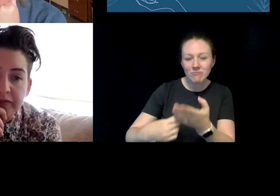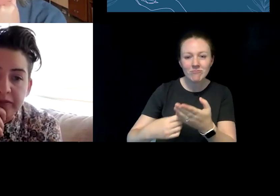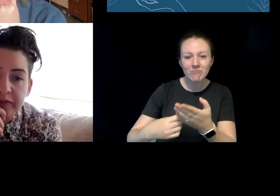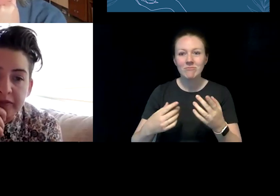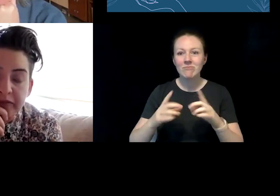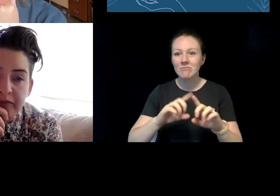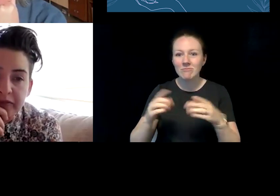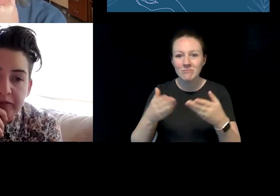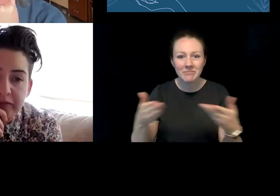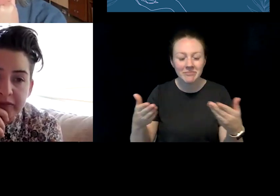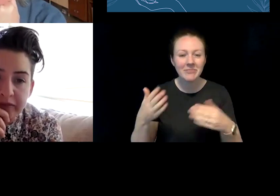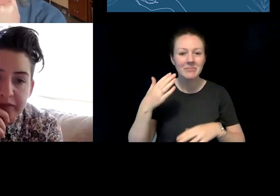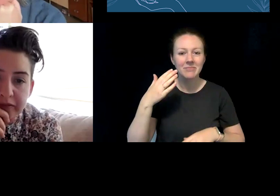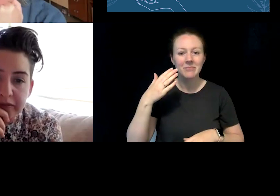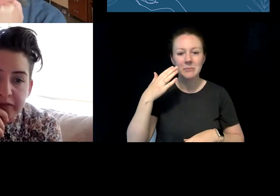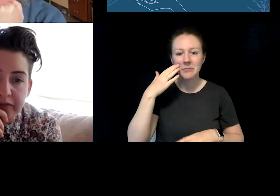mysterious